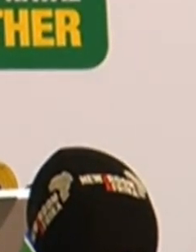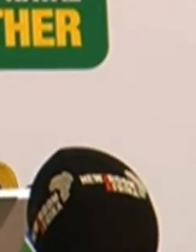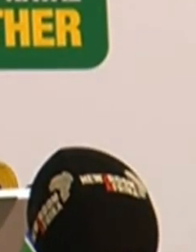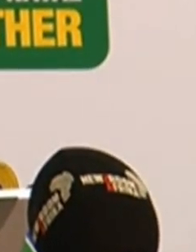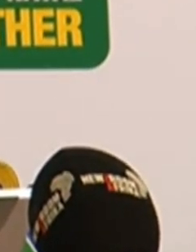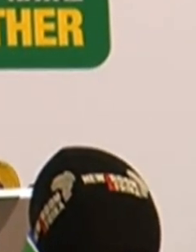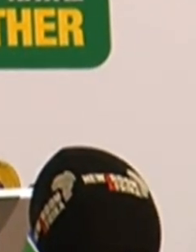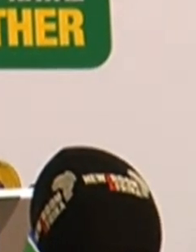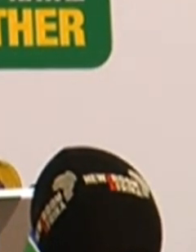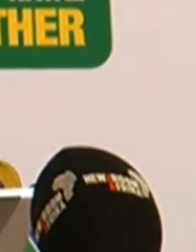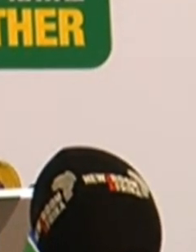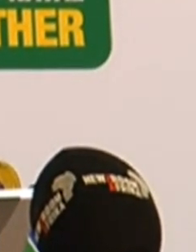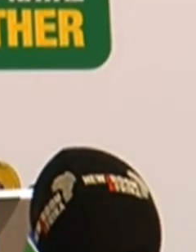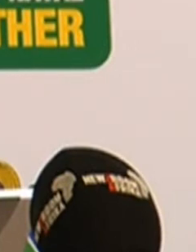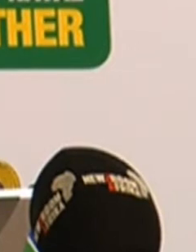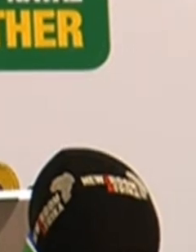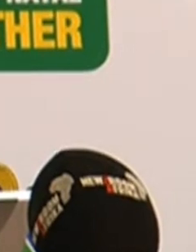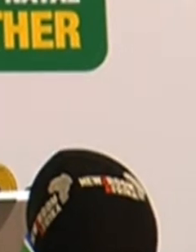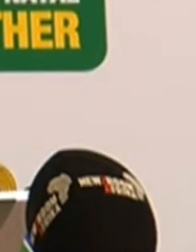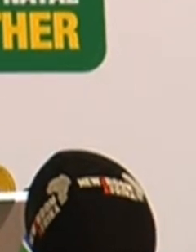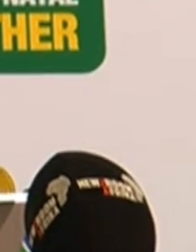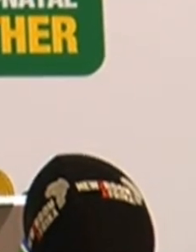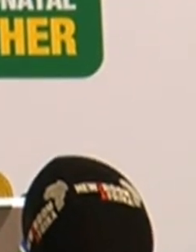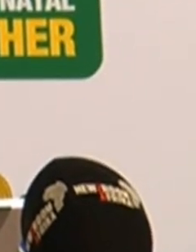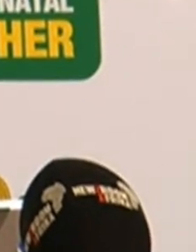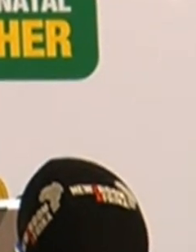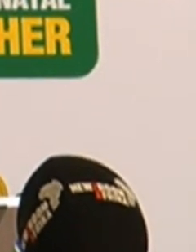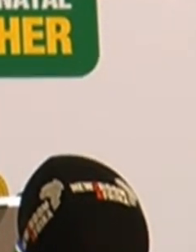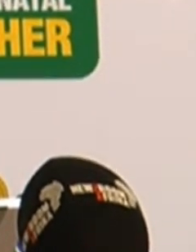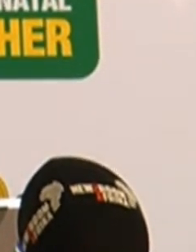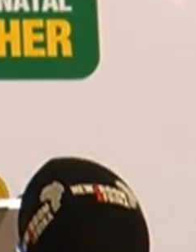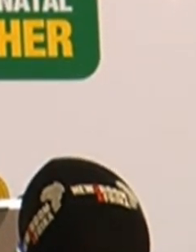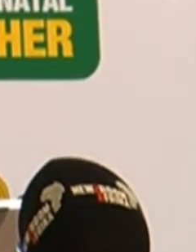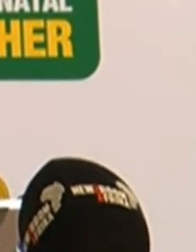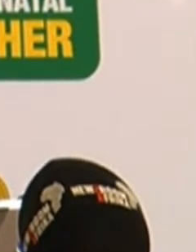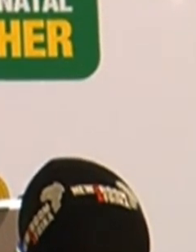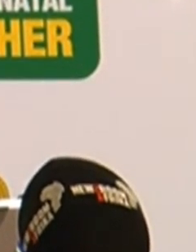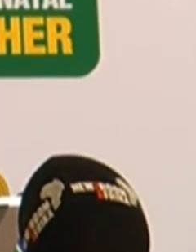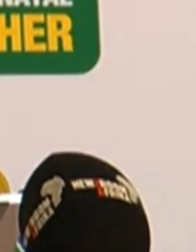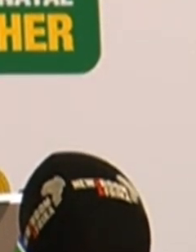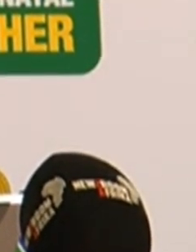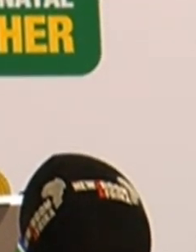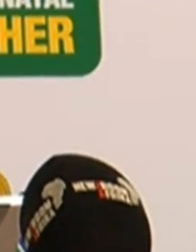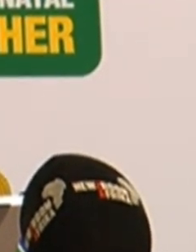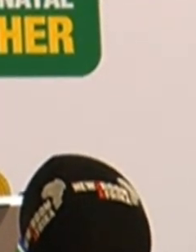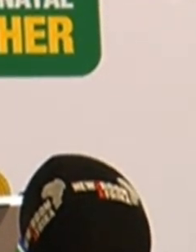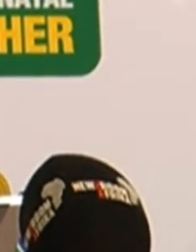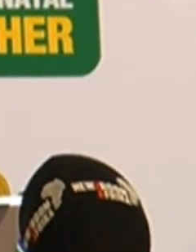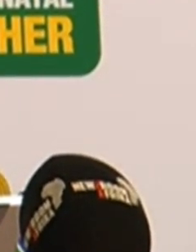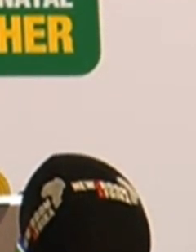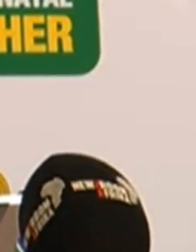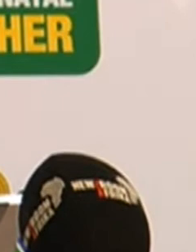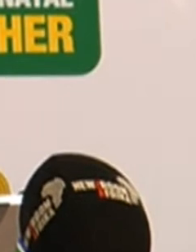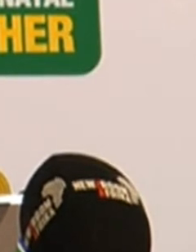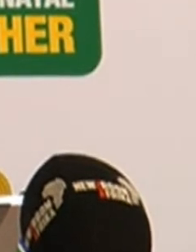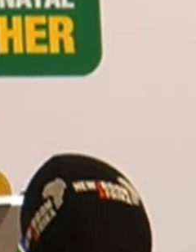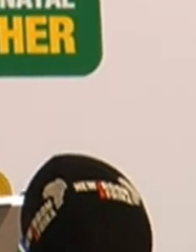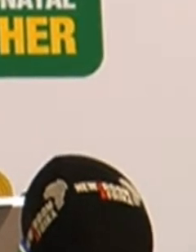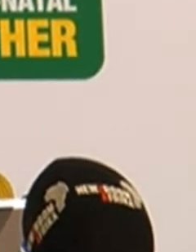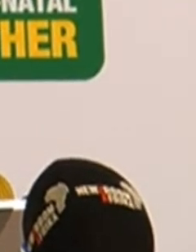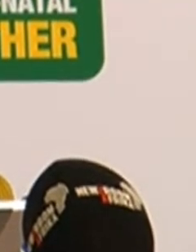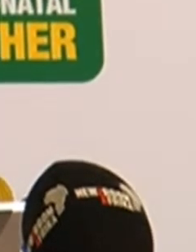Kumele sonke siwujoyine, siwusaphothe ngakho konke. Nathi njengohulumeni sizowusaphotha,